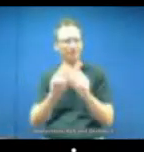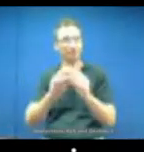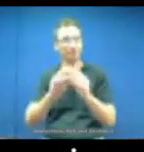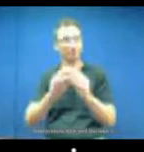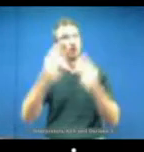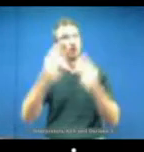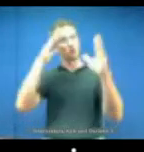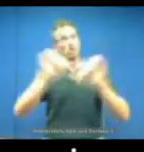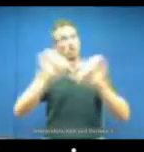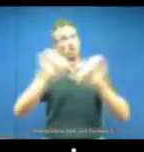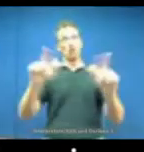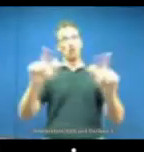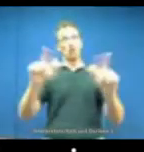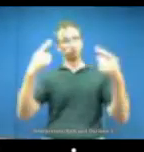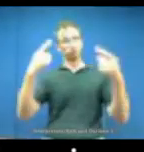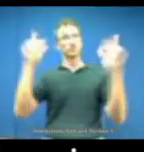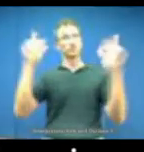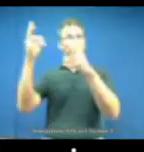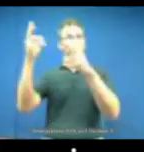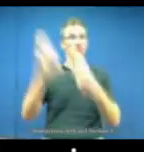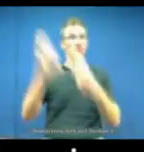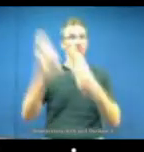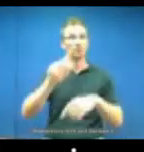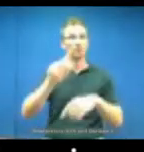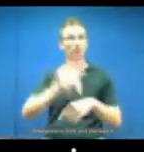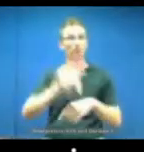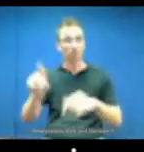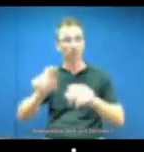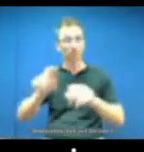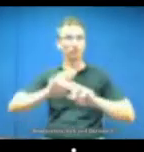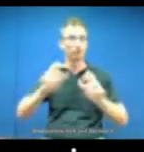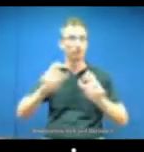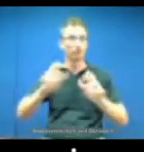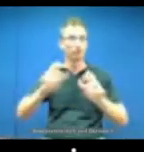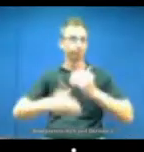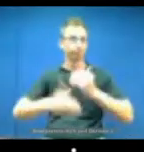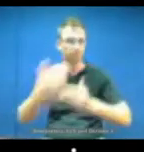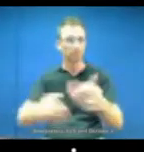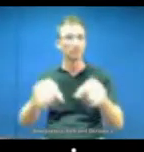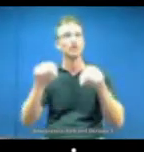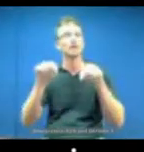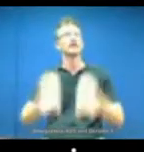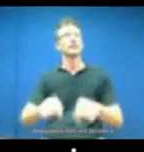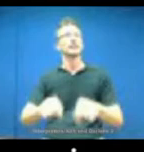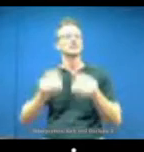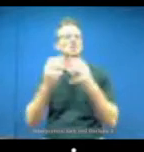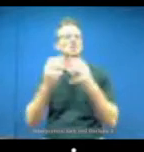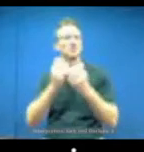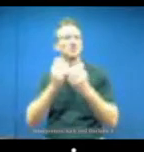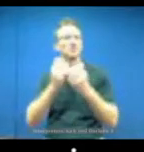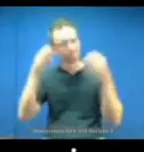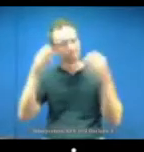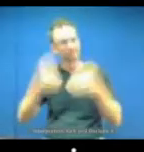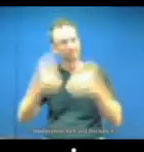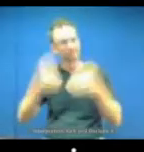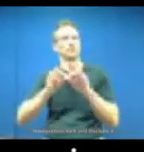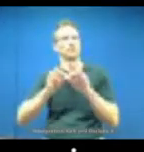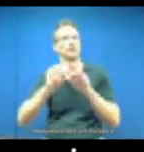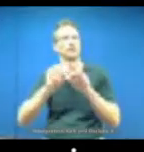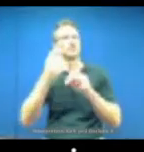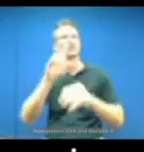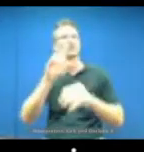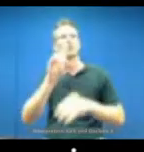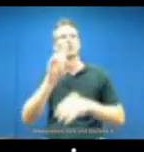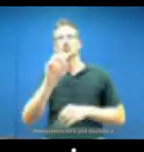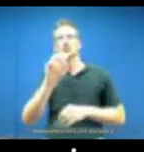go for our webinar for Interpreting in Domestic Violence Matters. Many of you have already